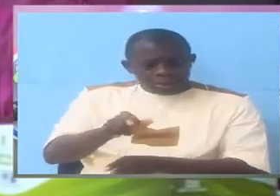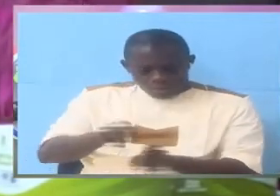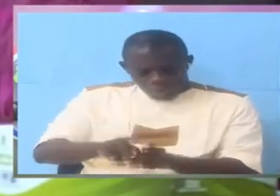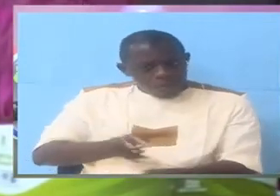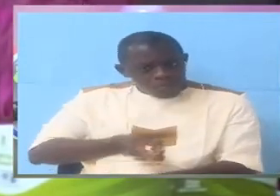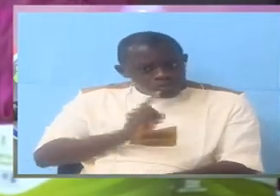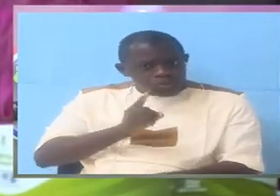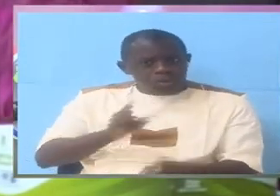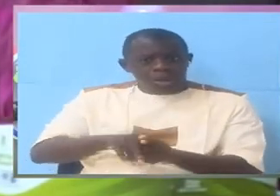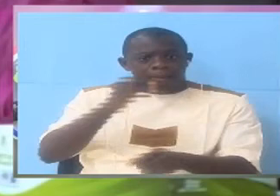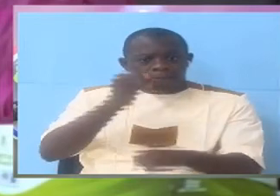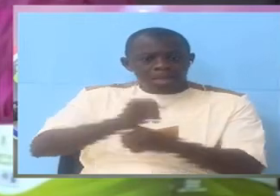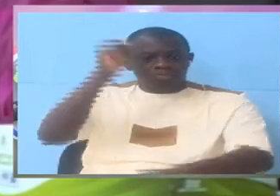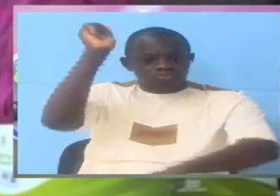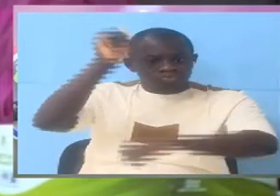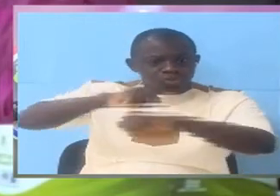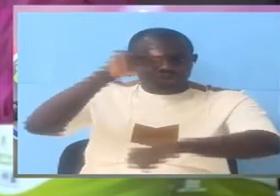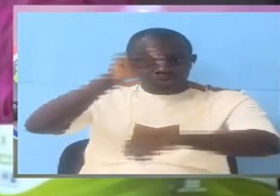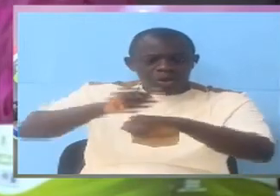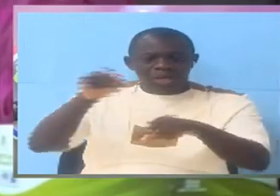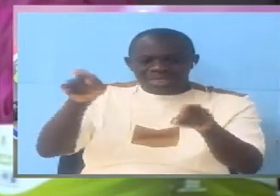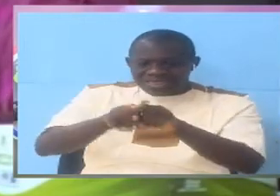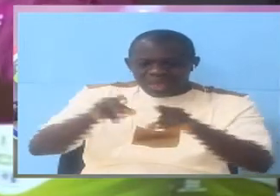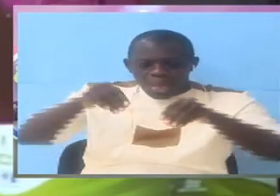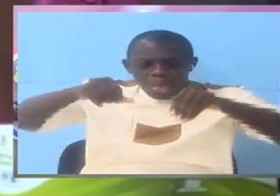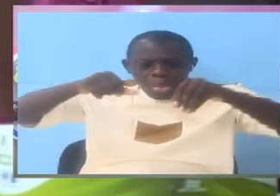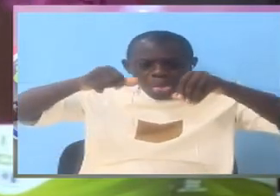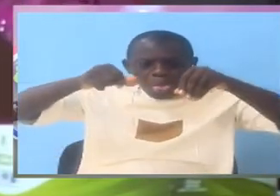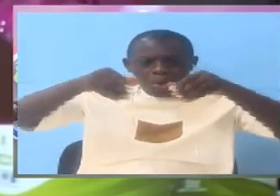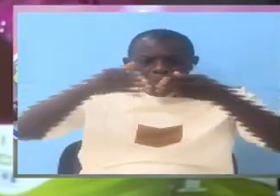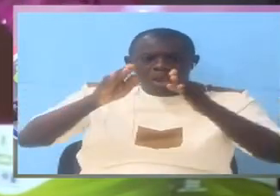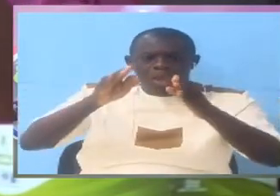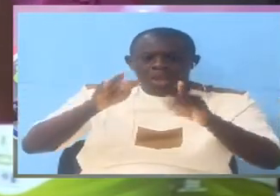to take somebody's private part and hit it.